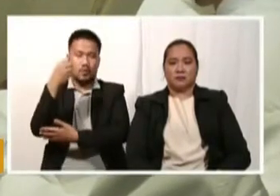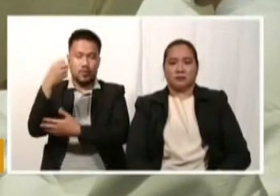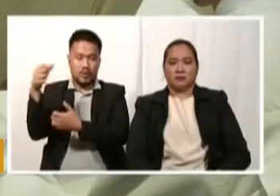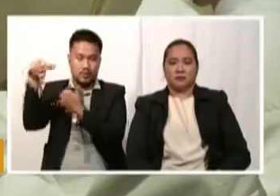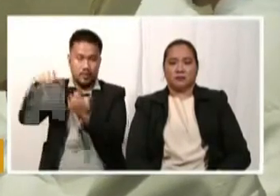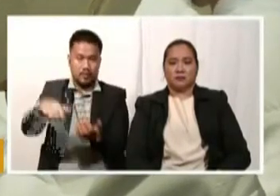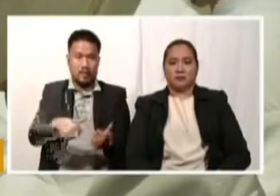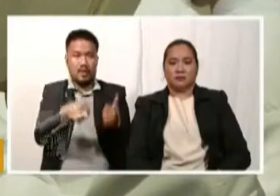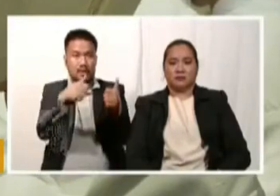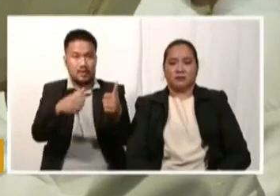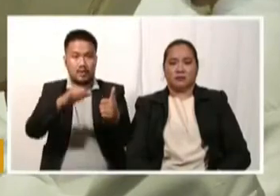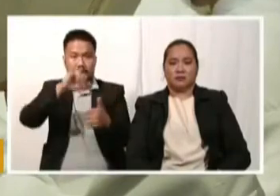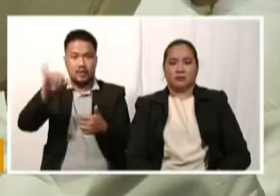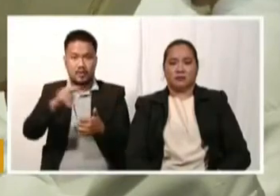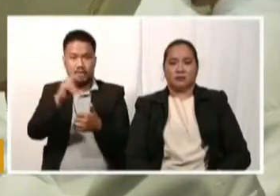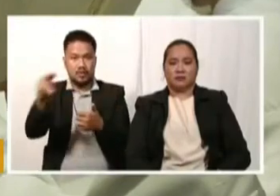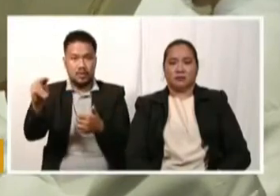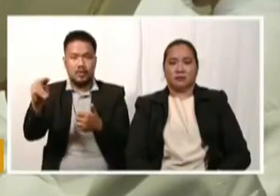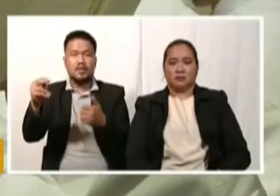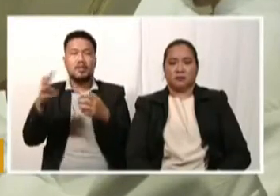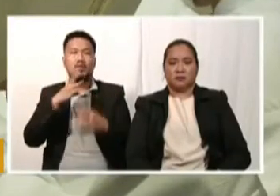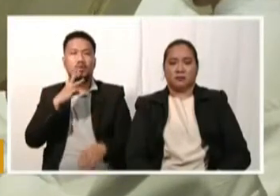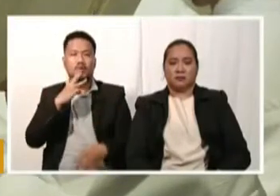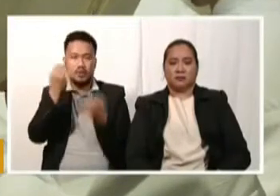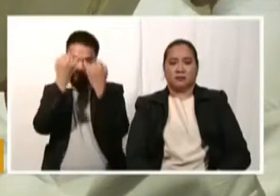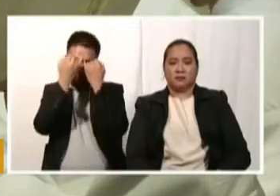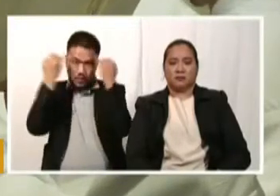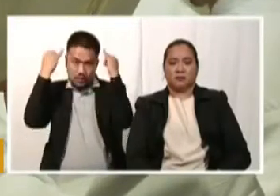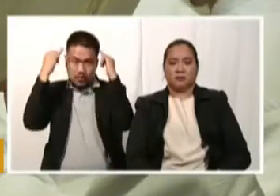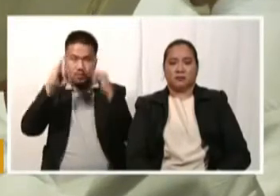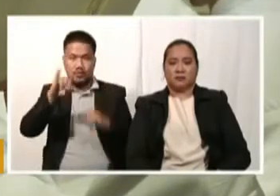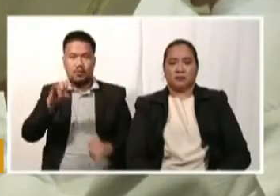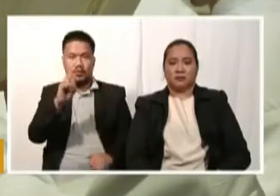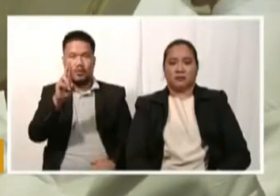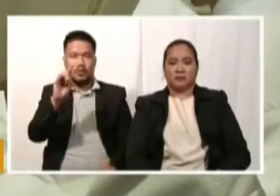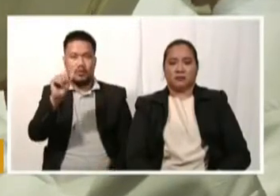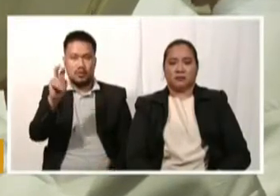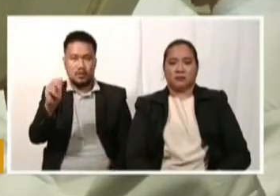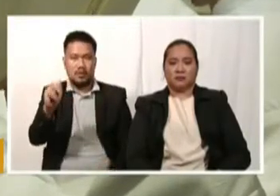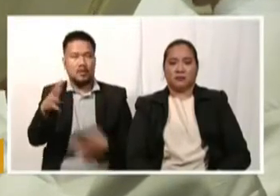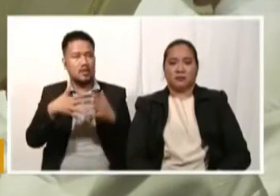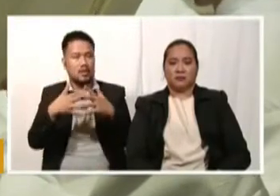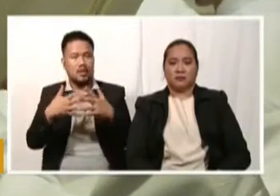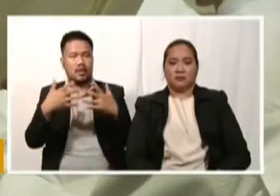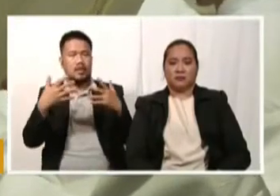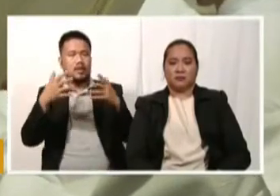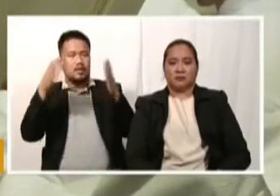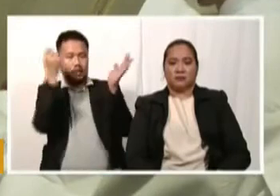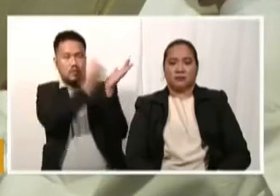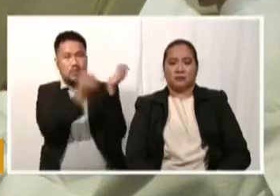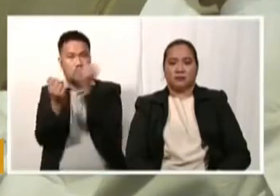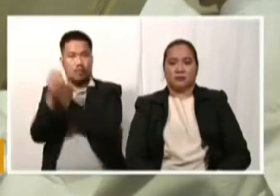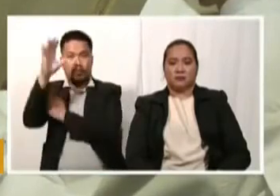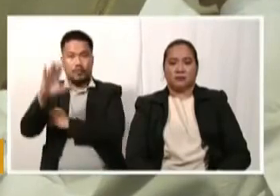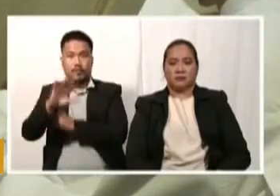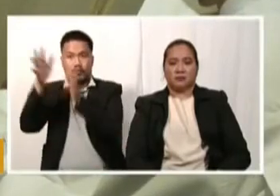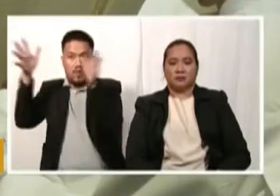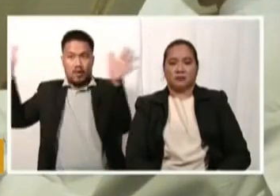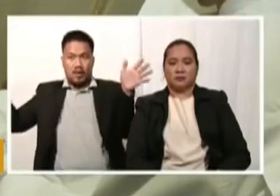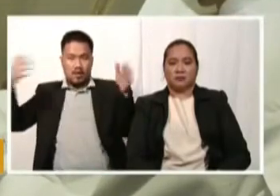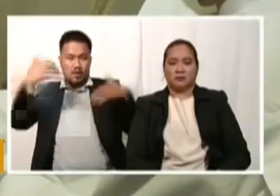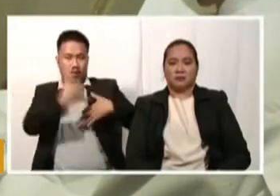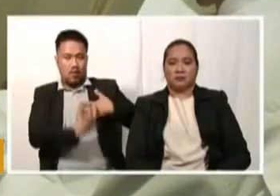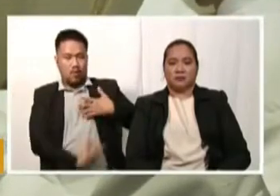Jordan, was anointed with the Holy Spirit, and as he hung upon the cross, gave forth water from